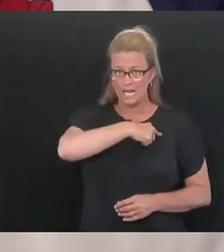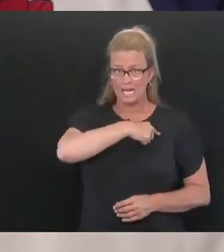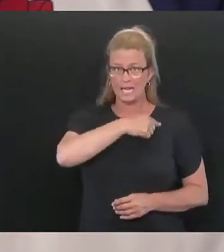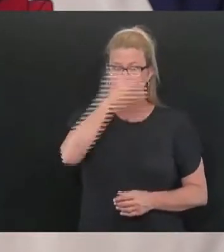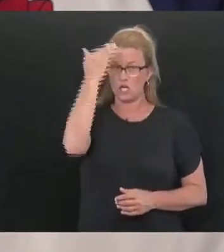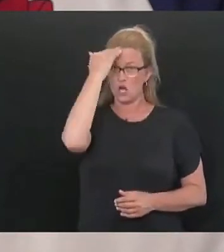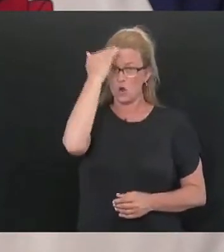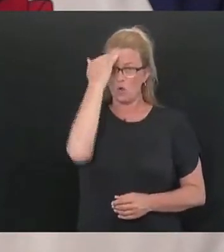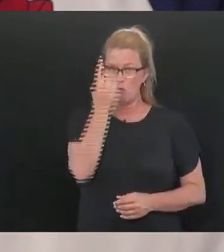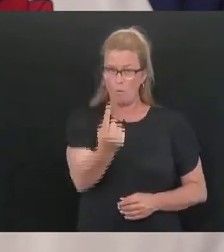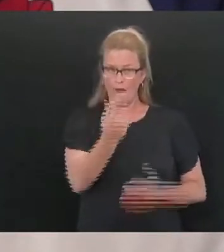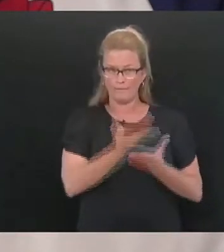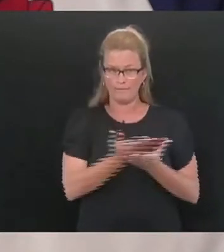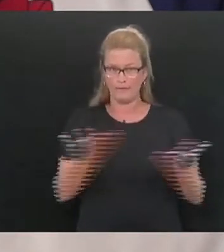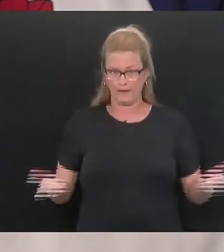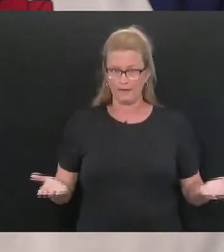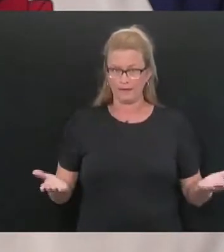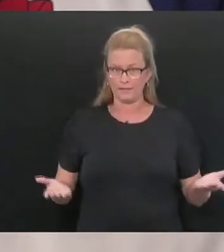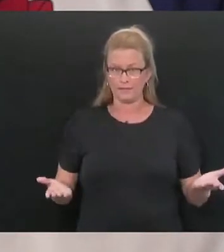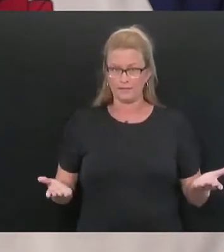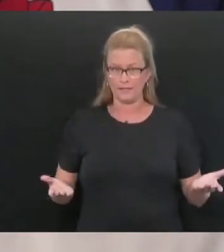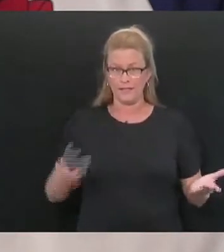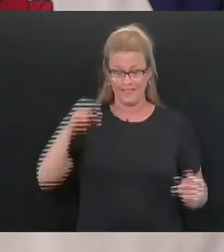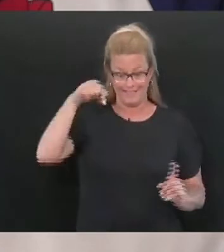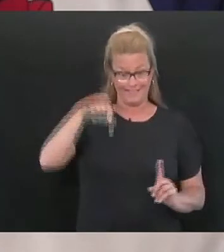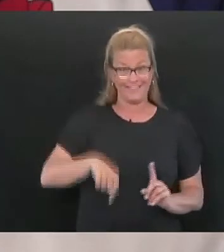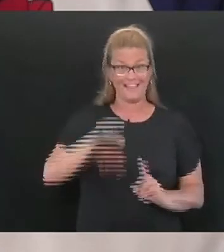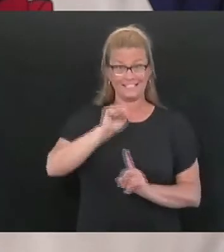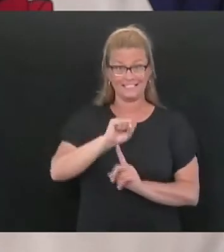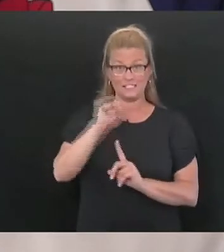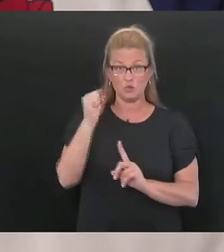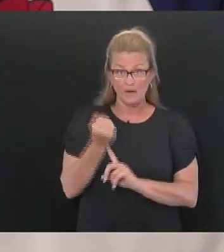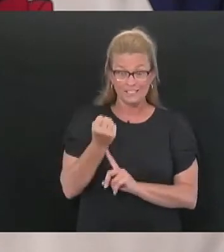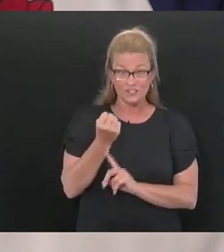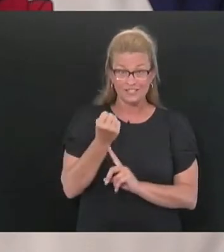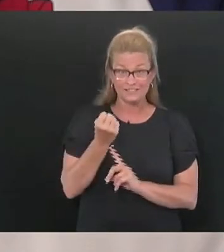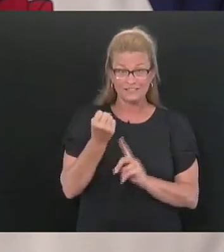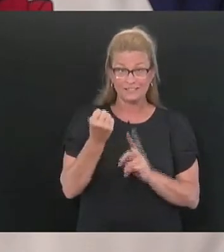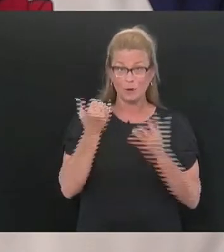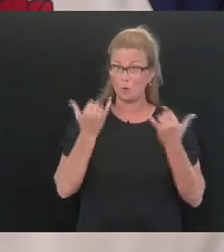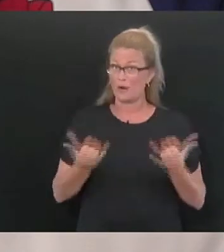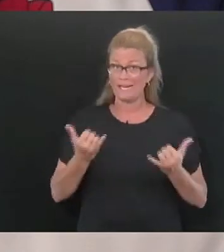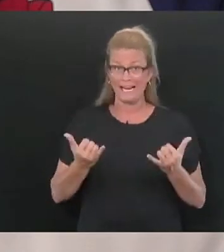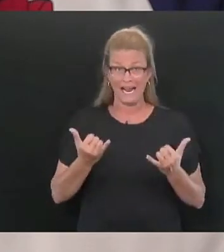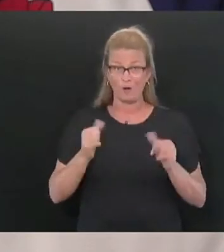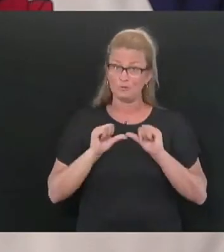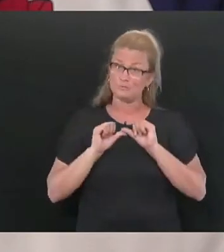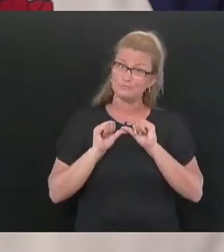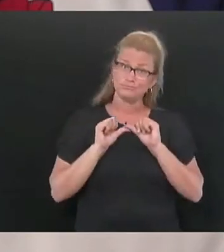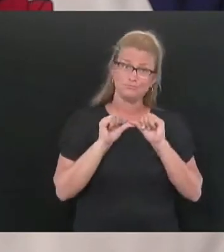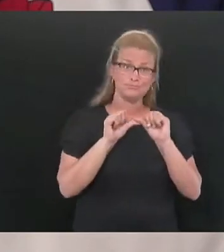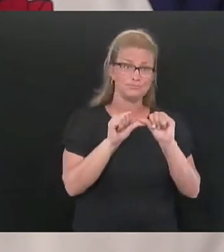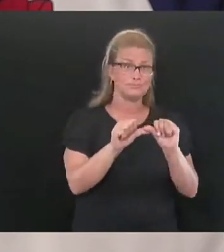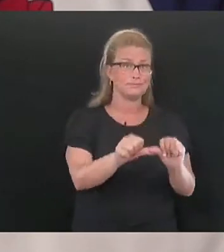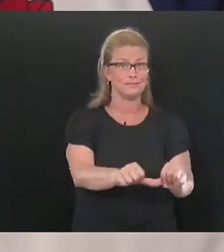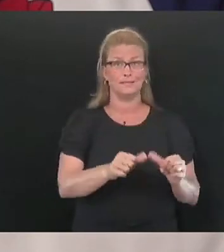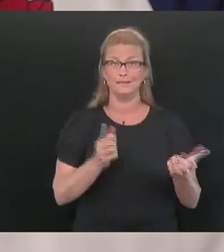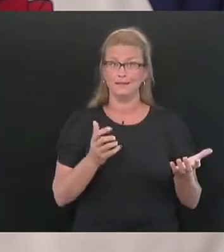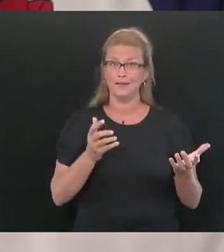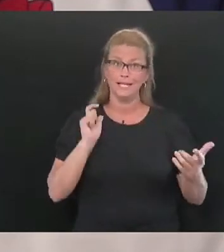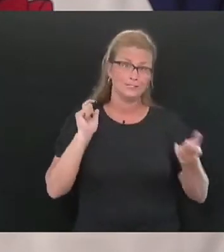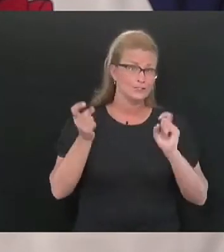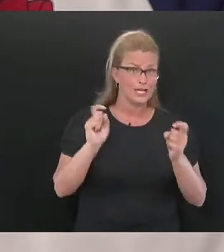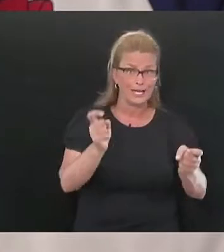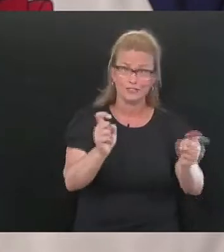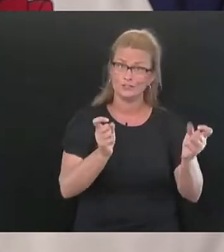simple thing, that this situation is absolutely fluid. It moves. We have